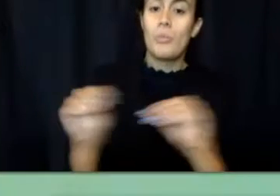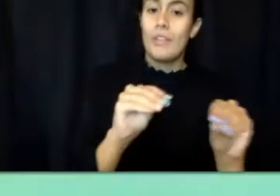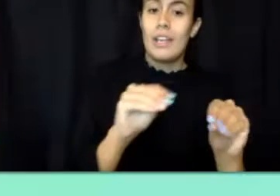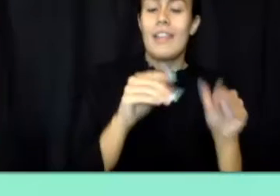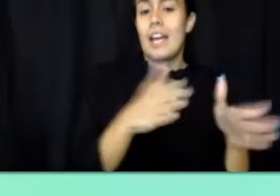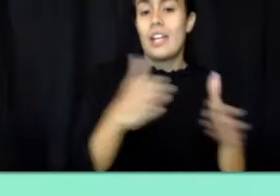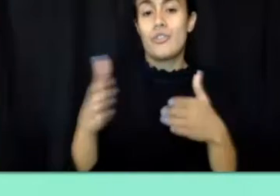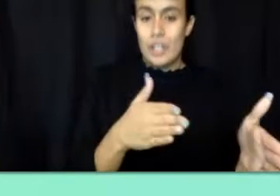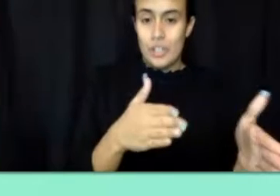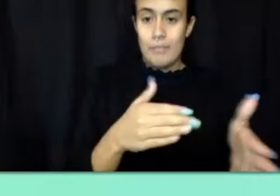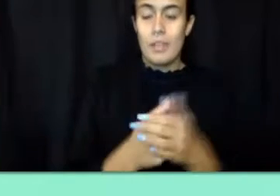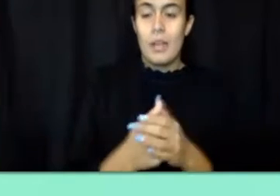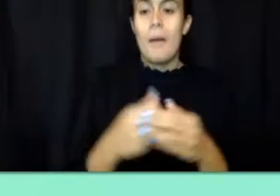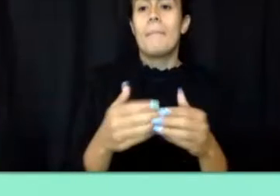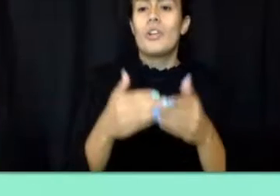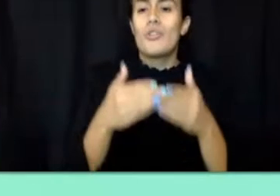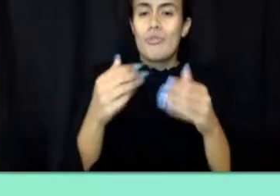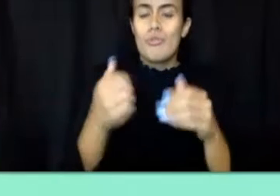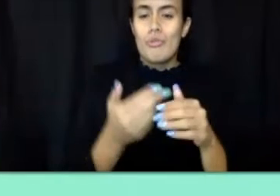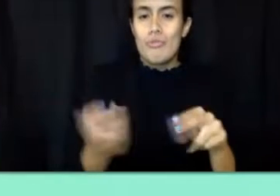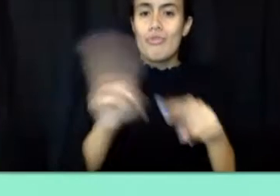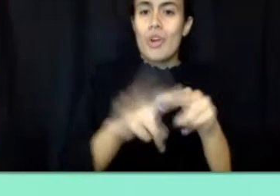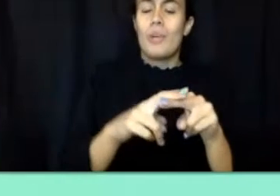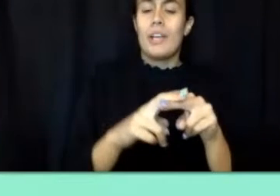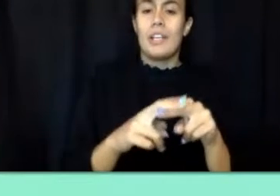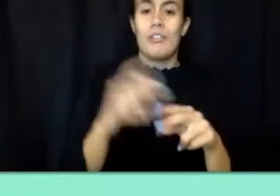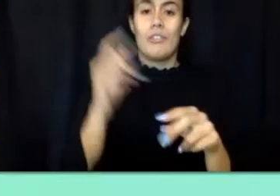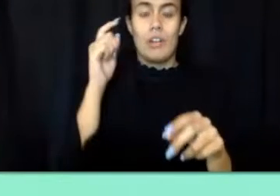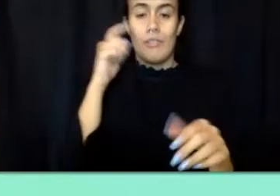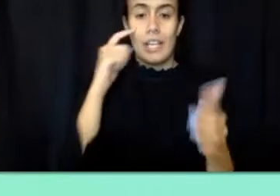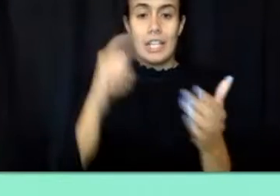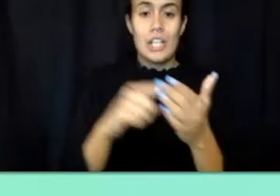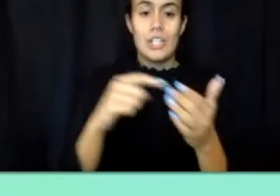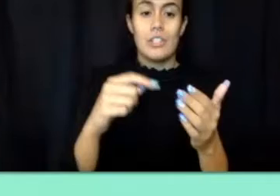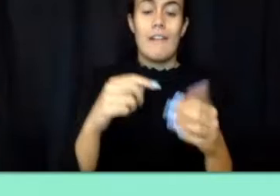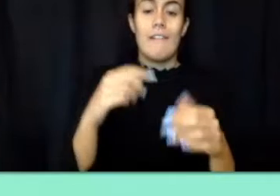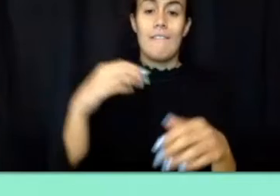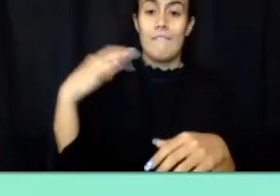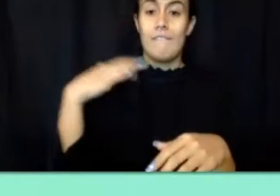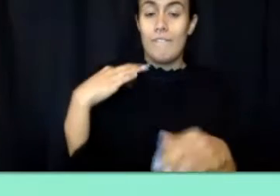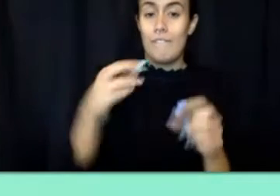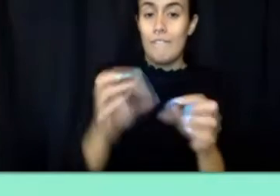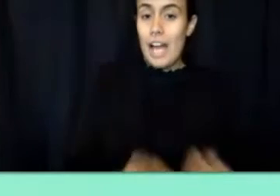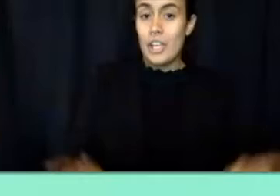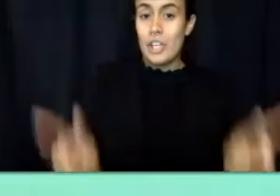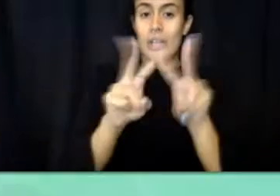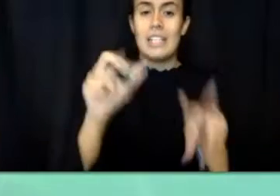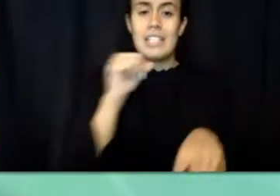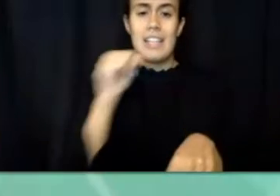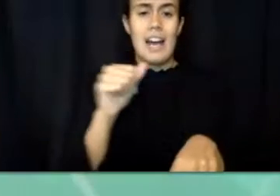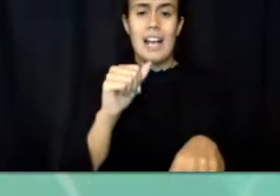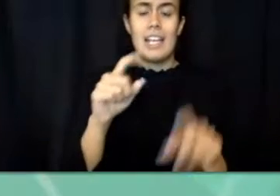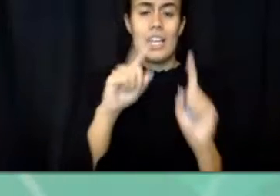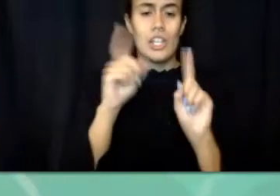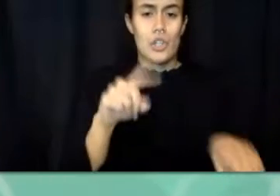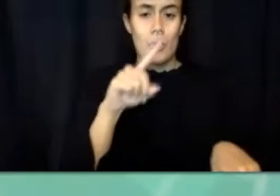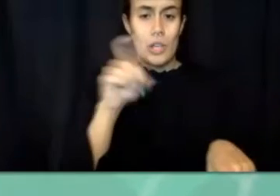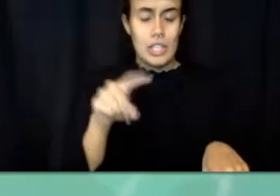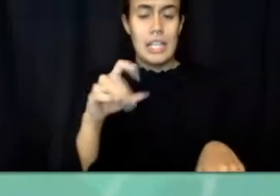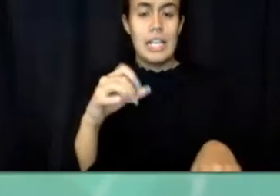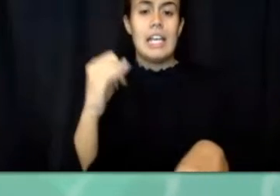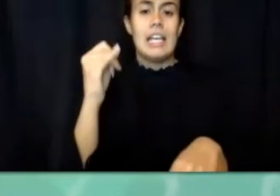direction. But a growing recognition for marijuana's medical value doesn't answer the question: is